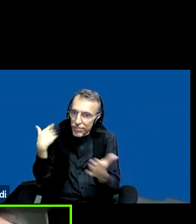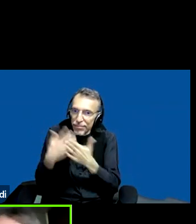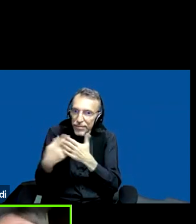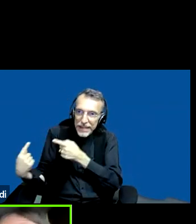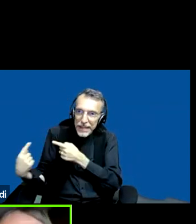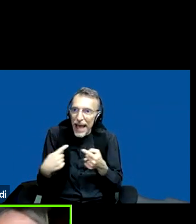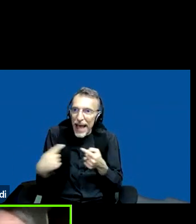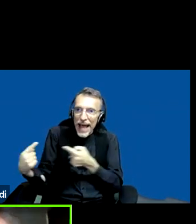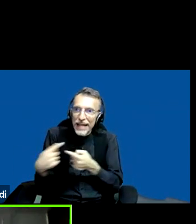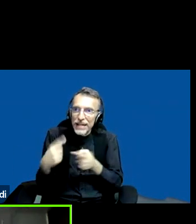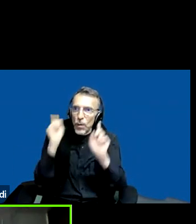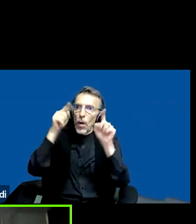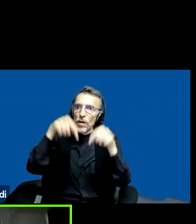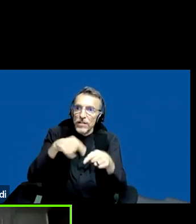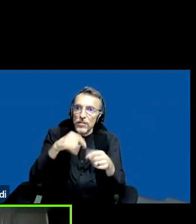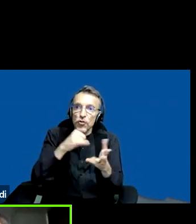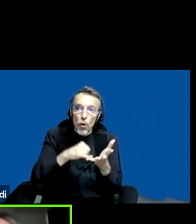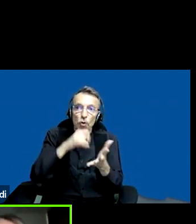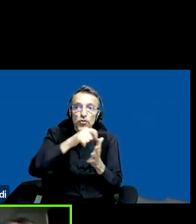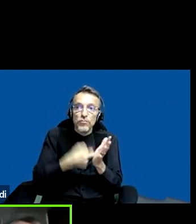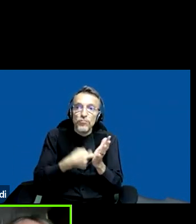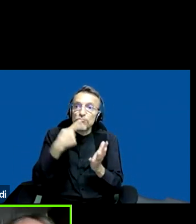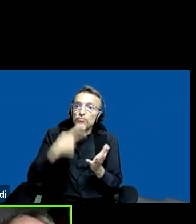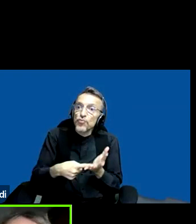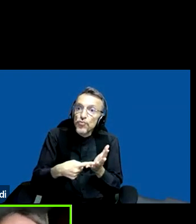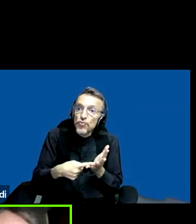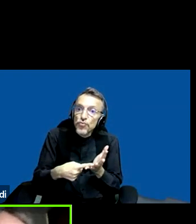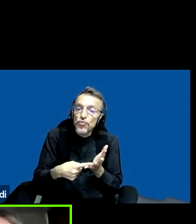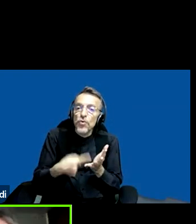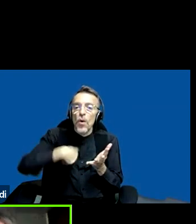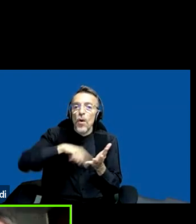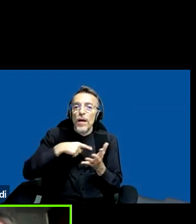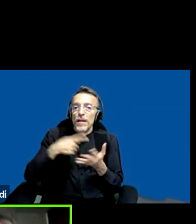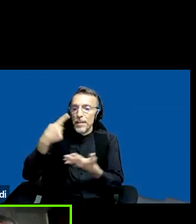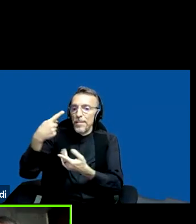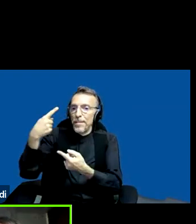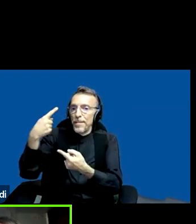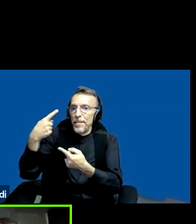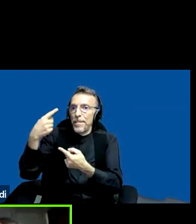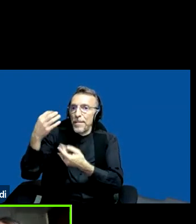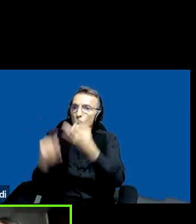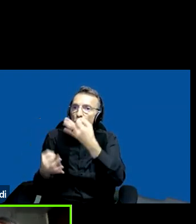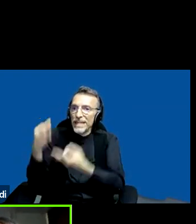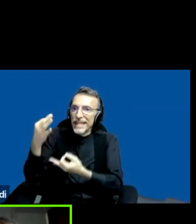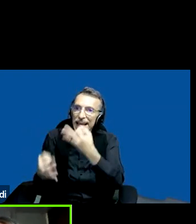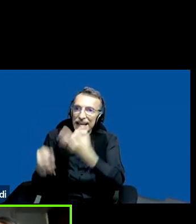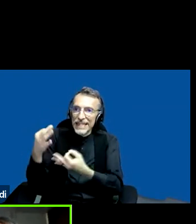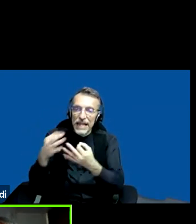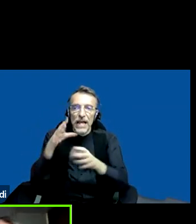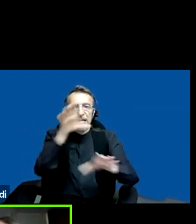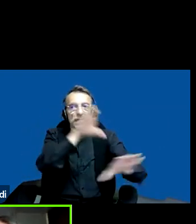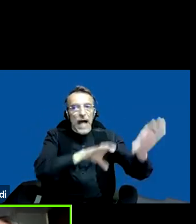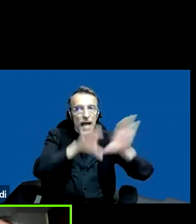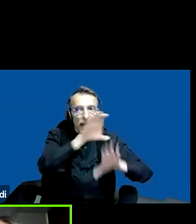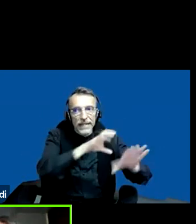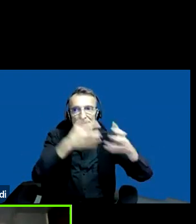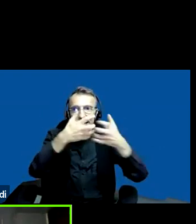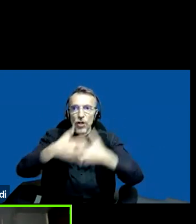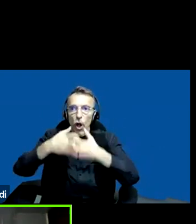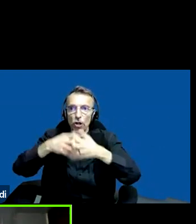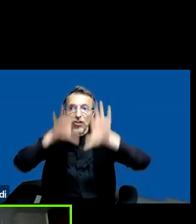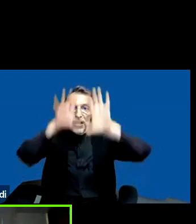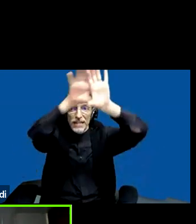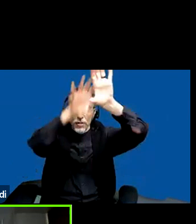So, I mean, SPRU, for what it's worth, has always addressed the politics that I emphasize of science and technology in the North and